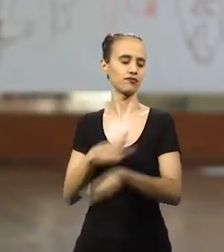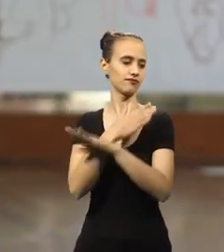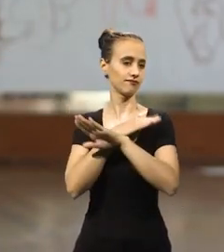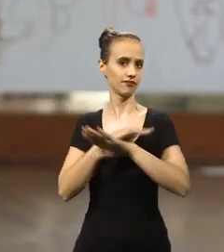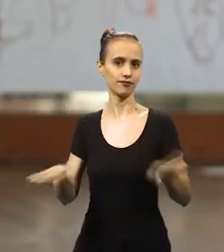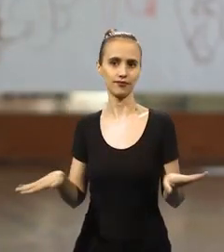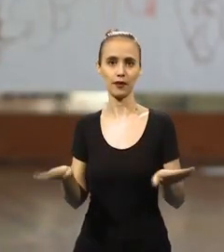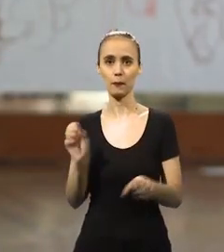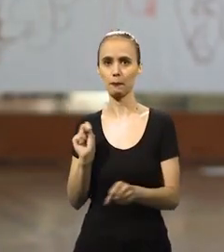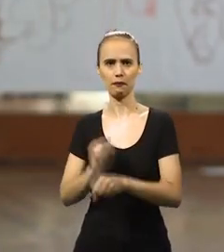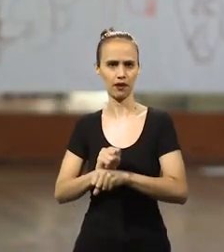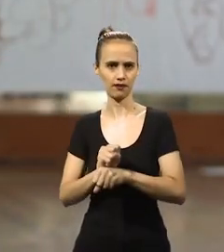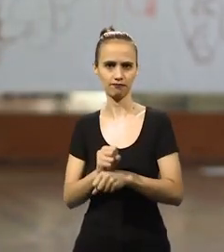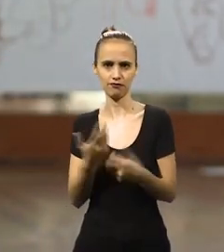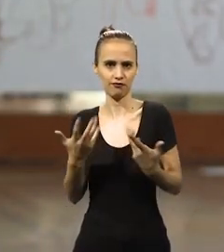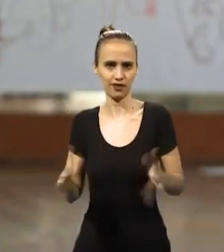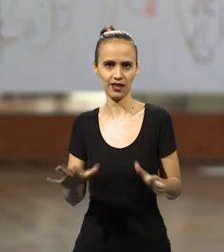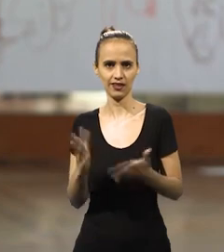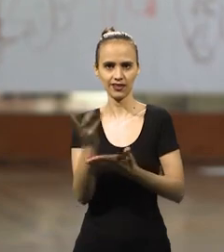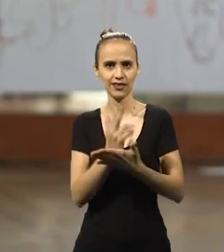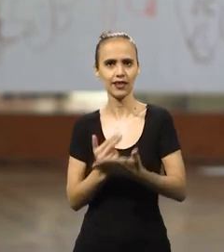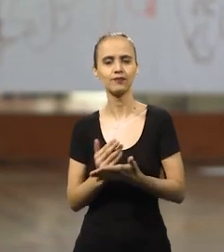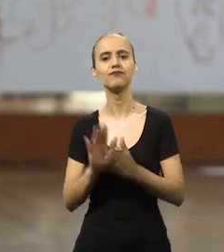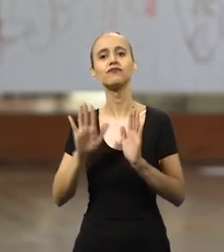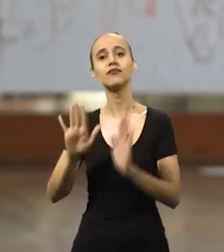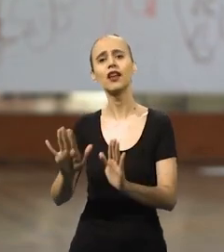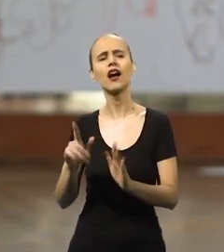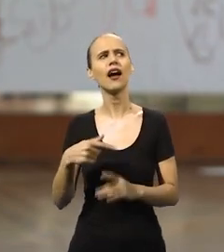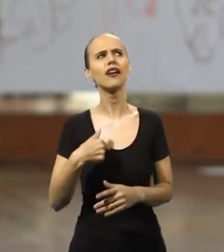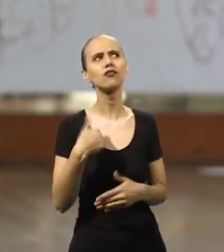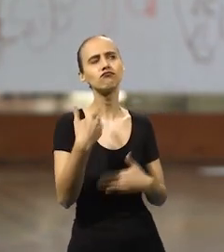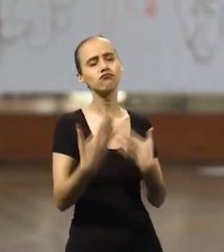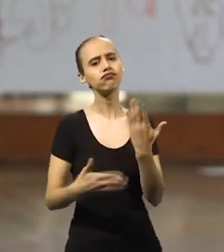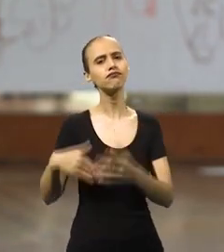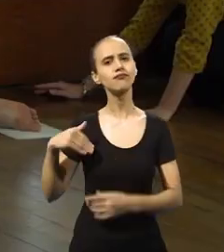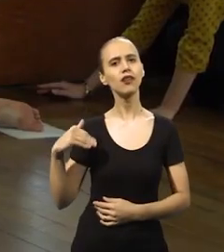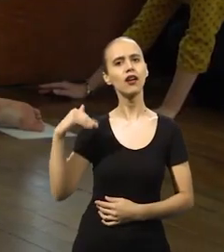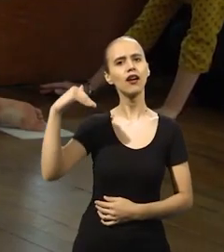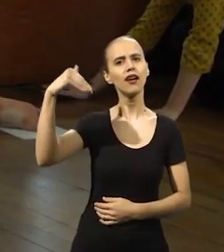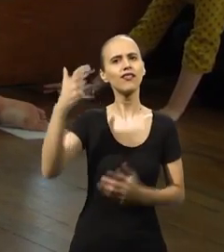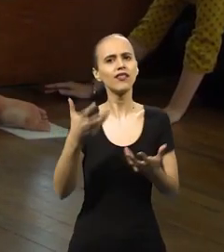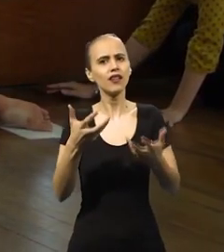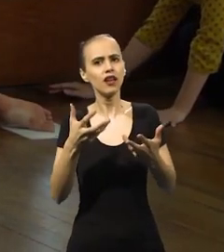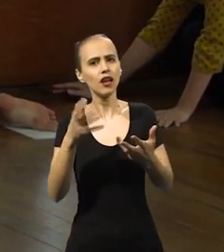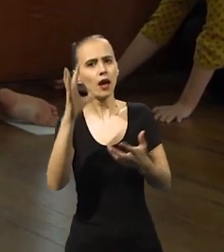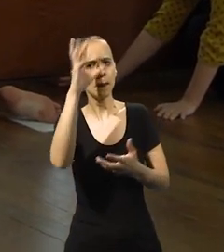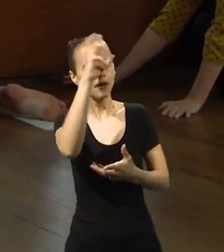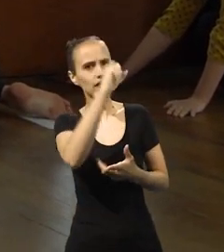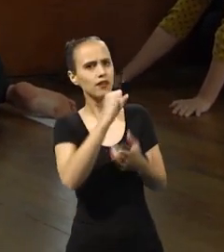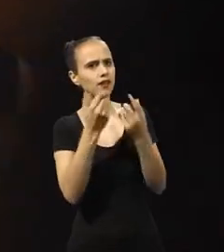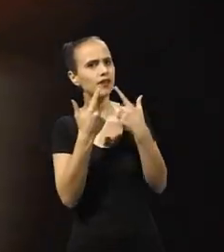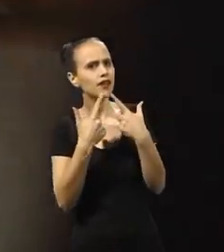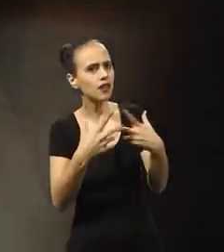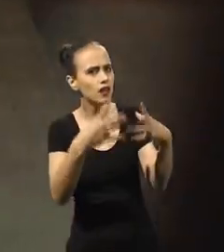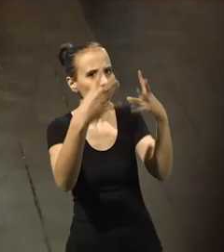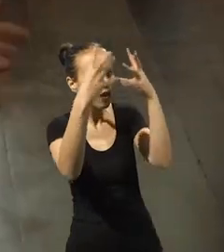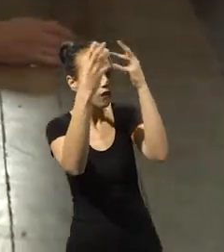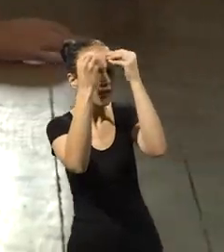stopped drawing at all. So I wanted to rediscover, reapproach this language in a more natural,